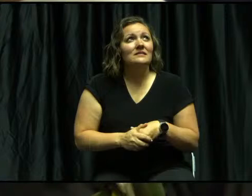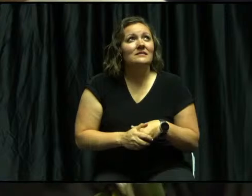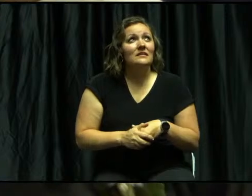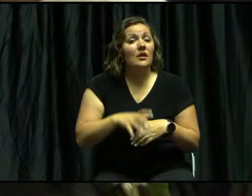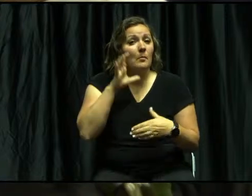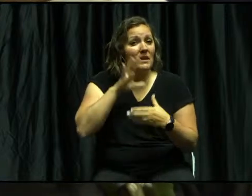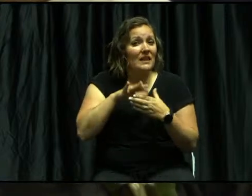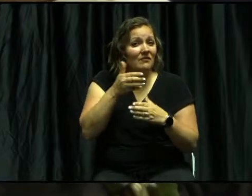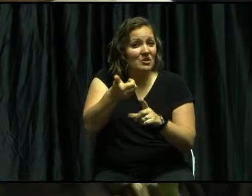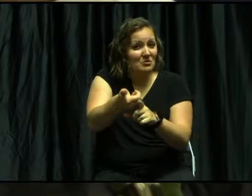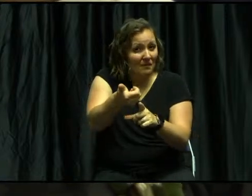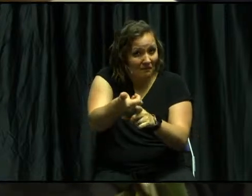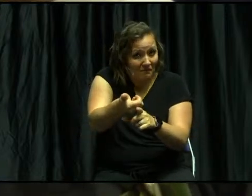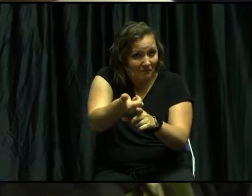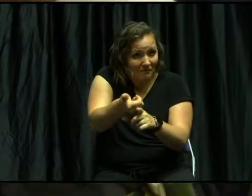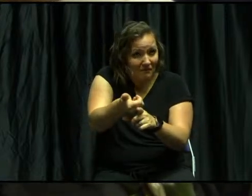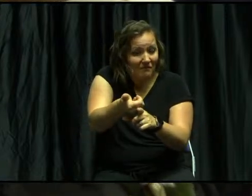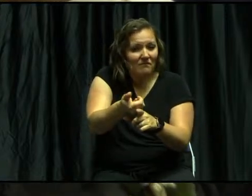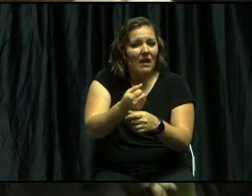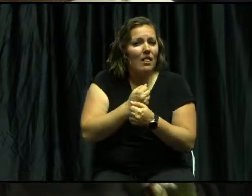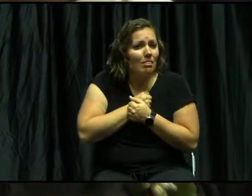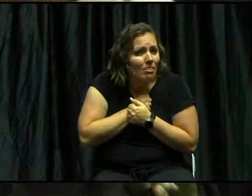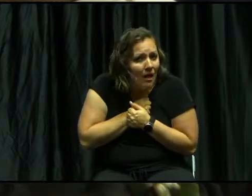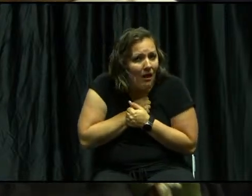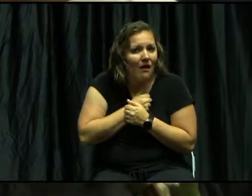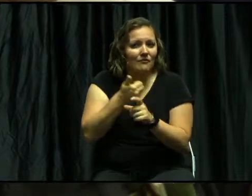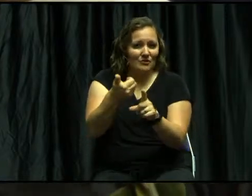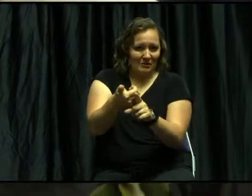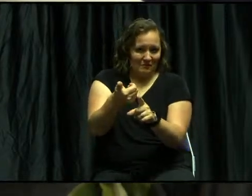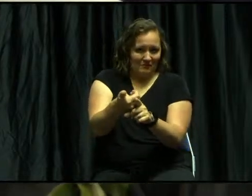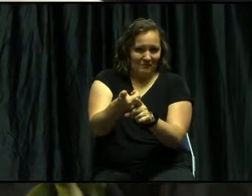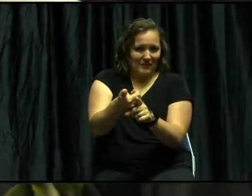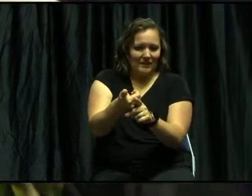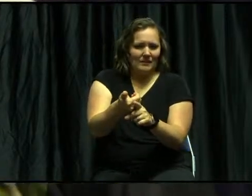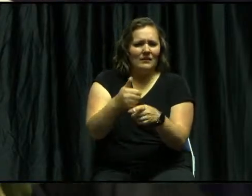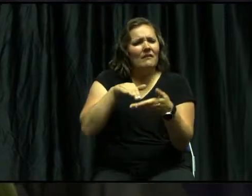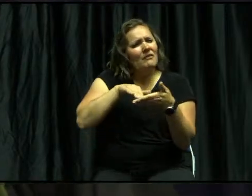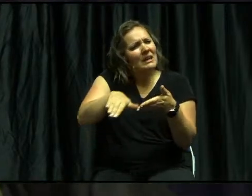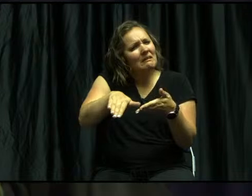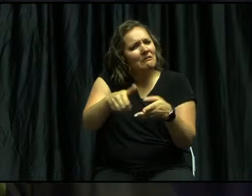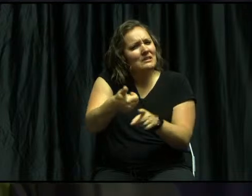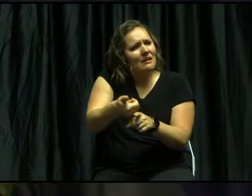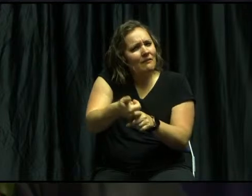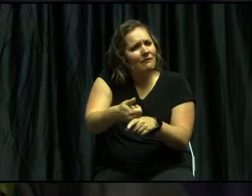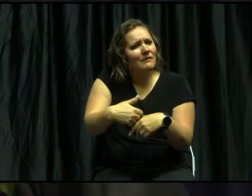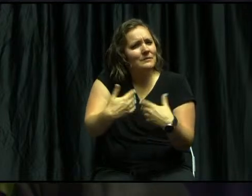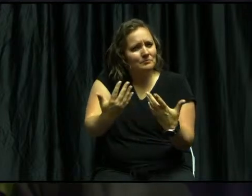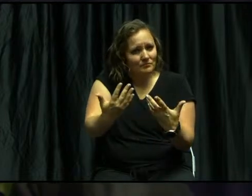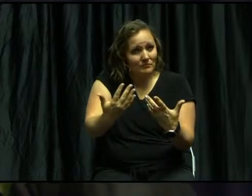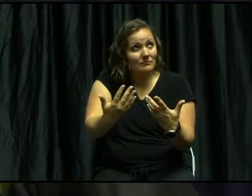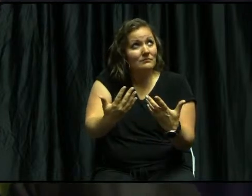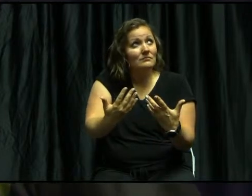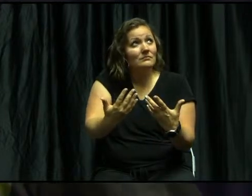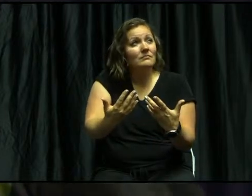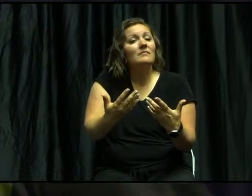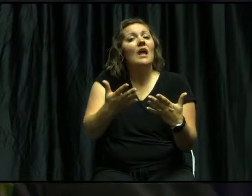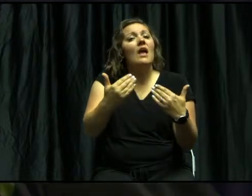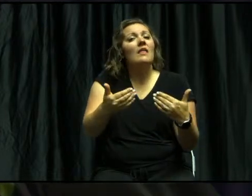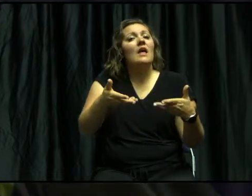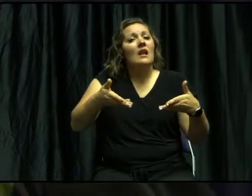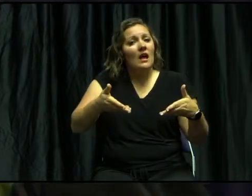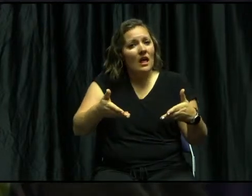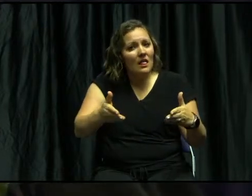Believe in yourself. Love yourself. Forgive yourself. And allow yourself